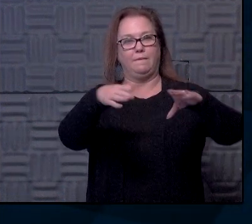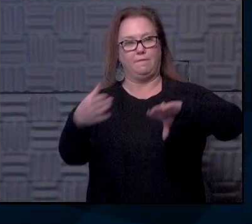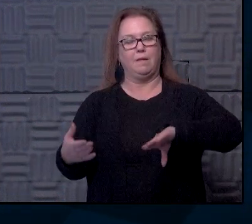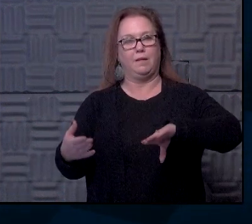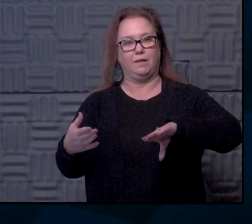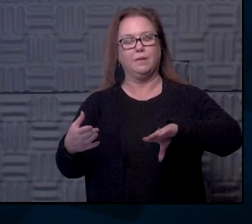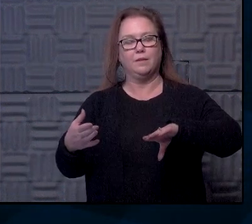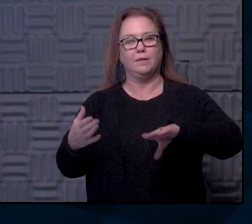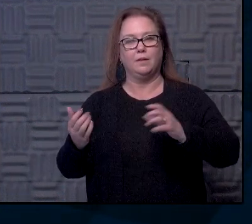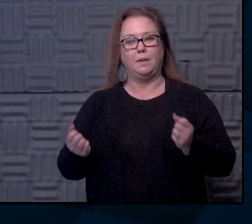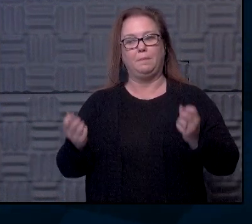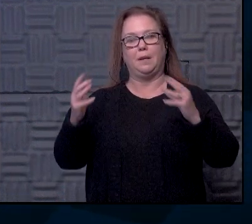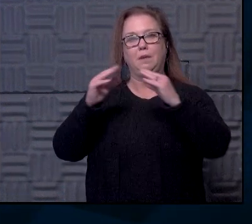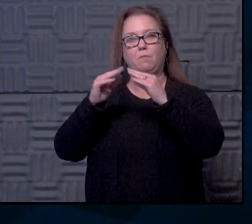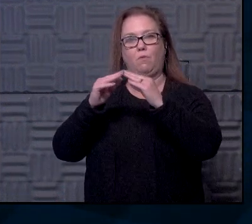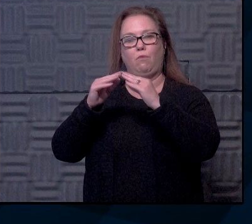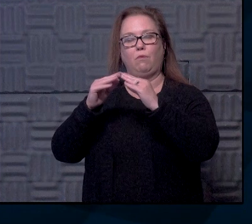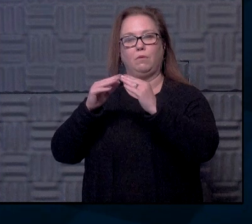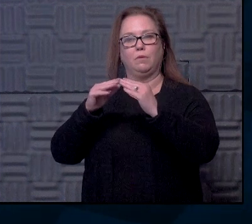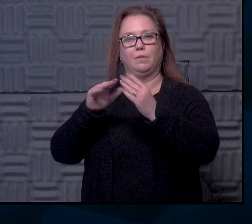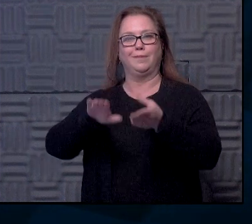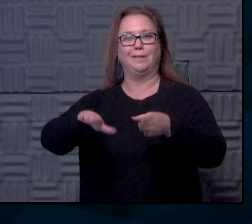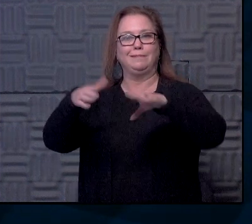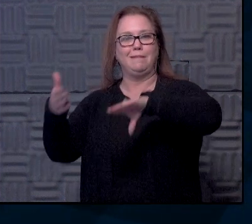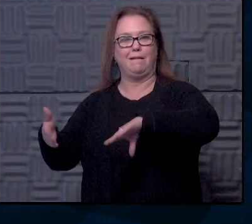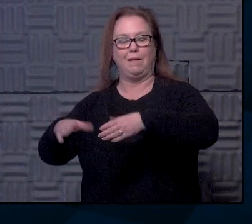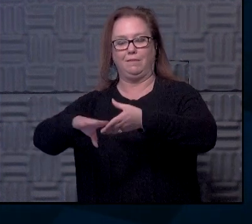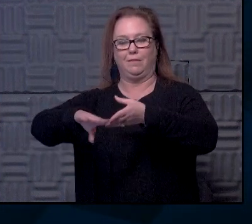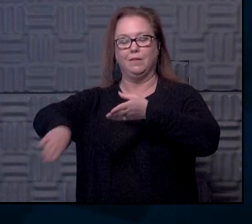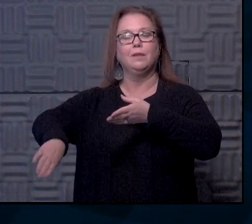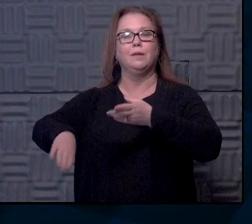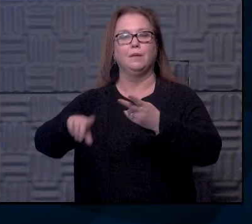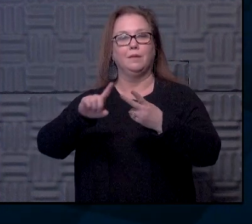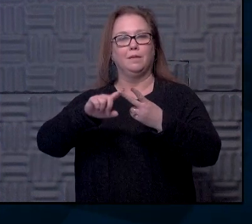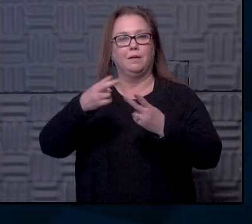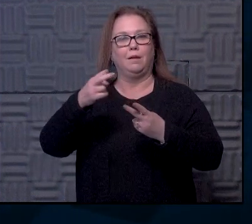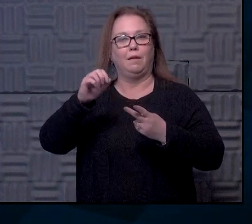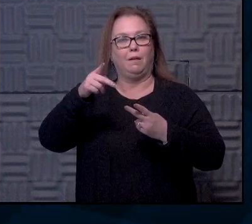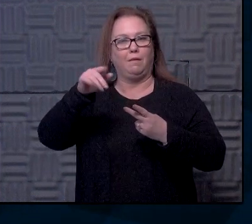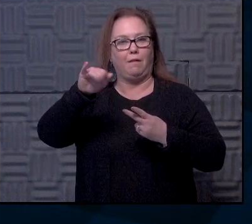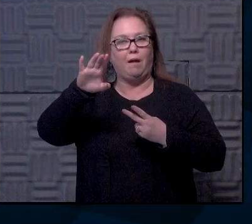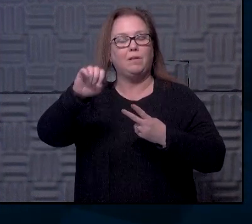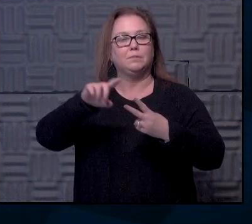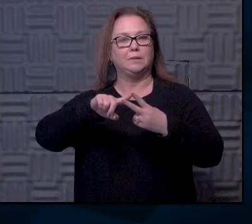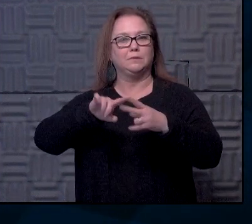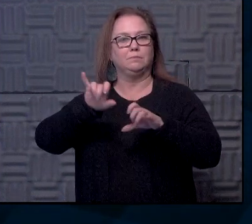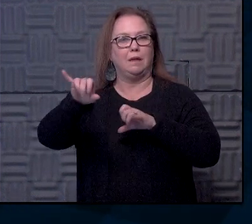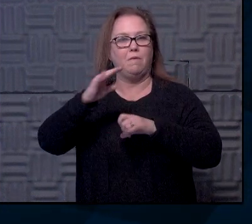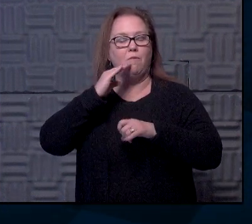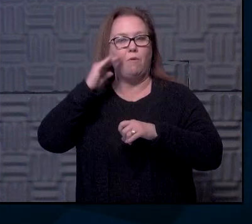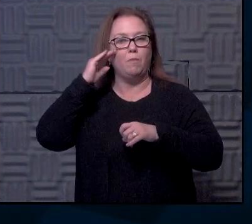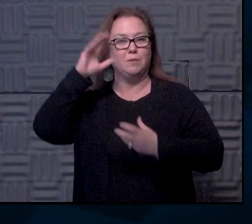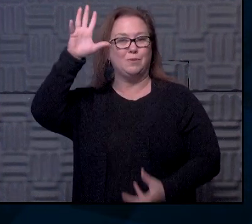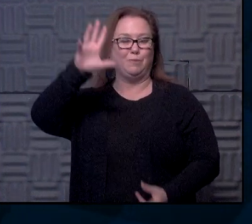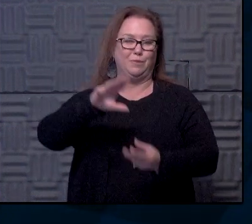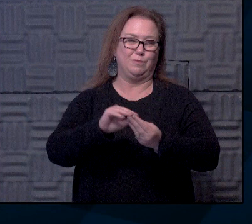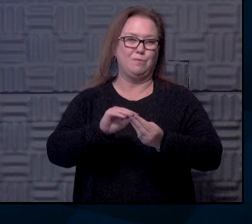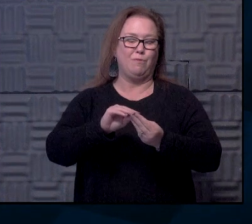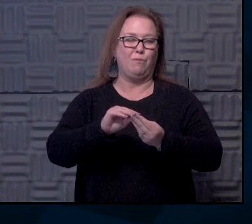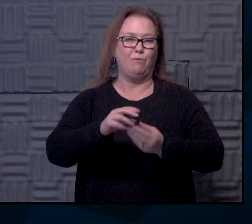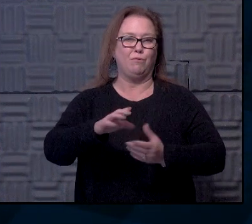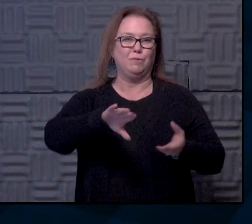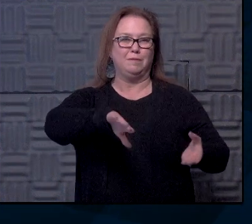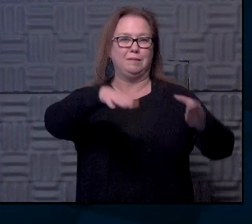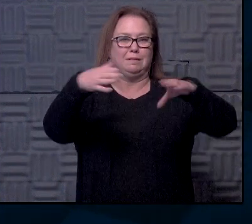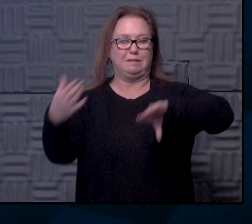more have died either on hospice or after being discharged. So the total impact of deaths is actually higher, but that's the number